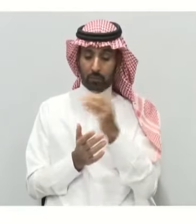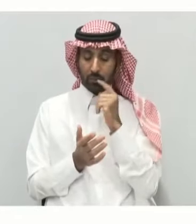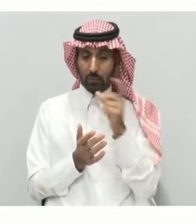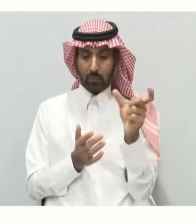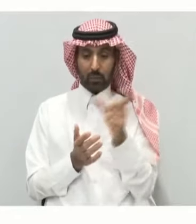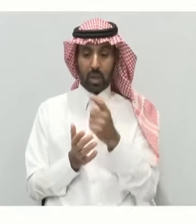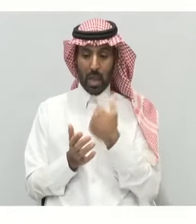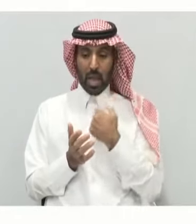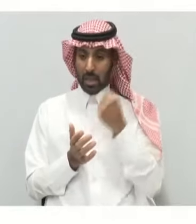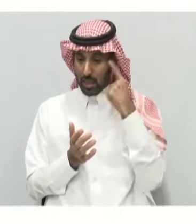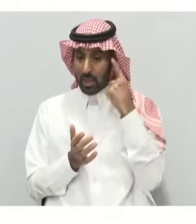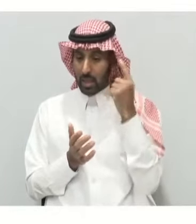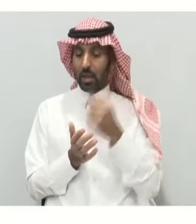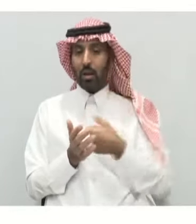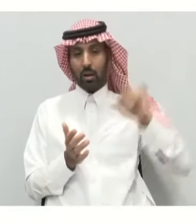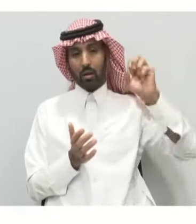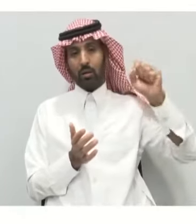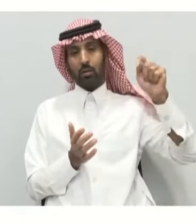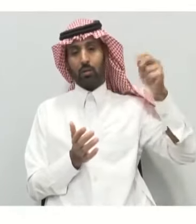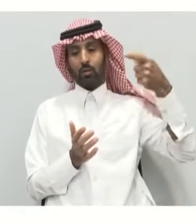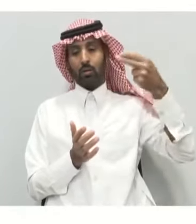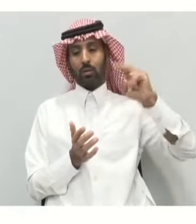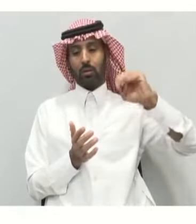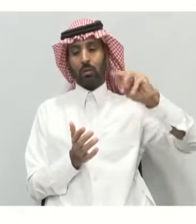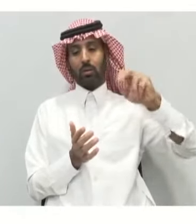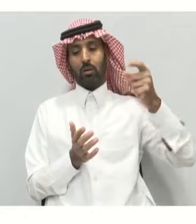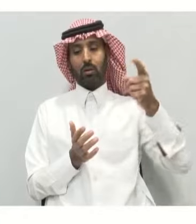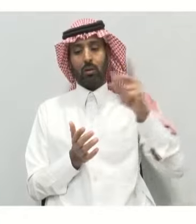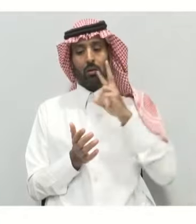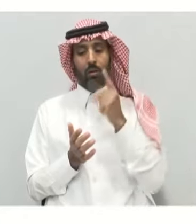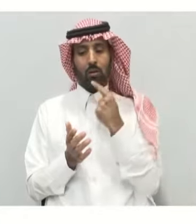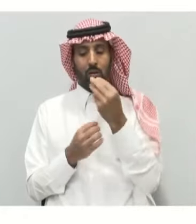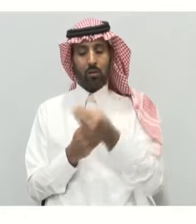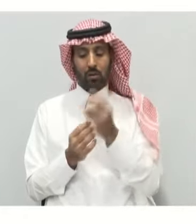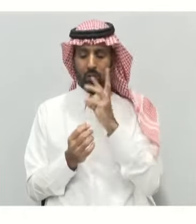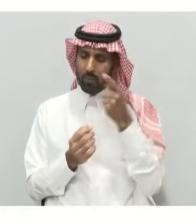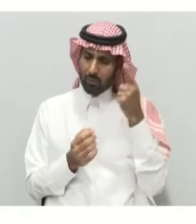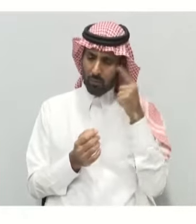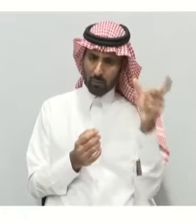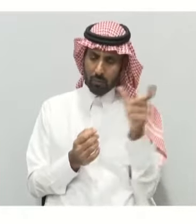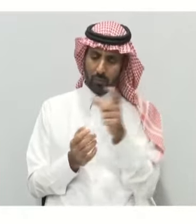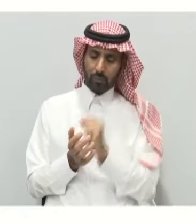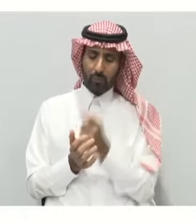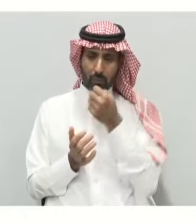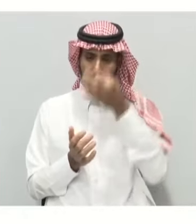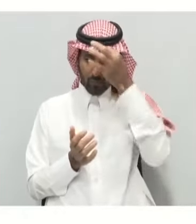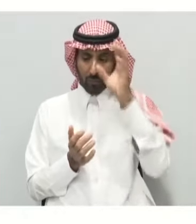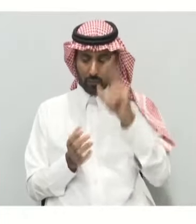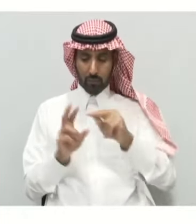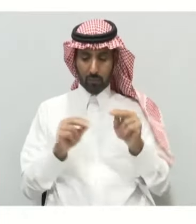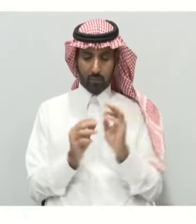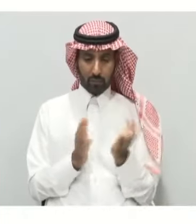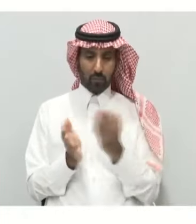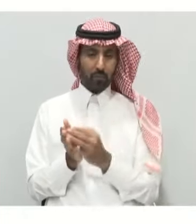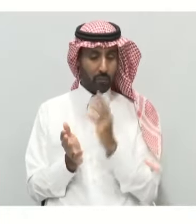word I think and choosing any of these subjects and also using any of these adjectives.